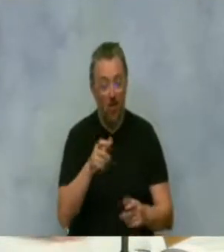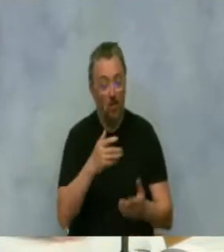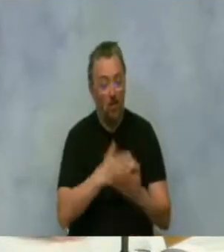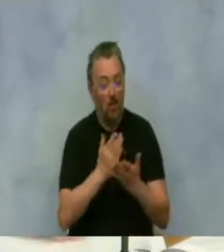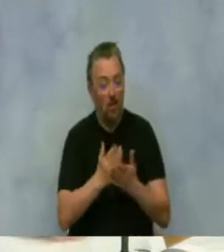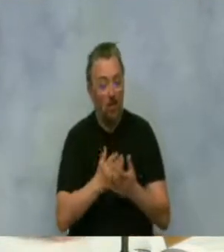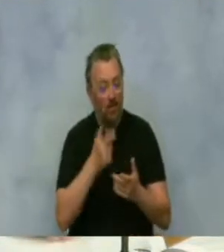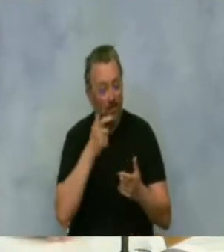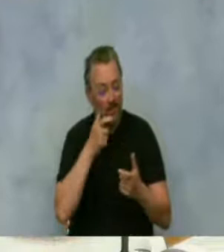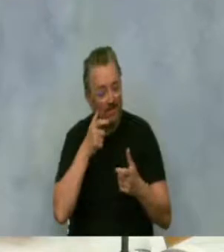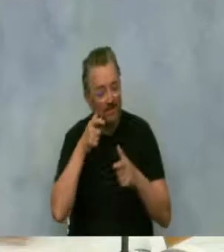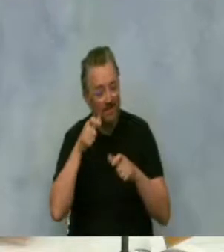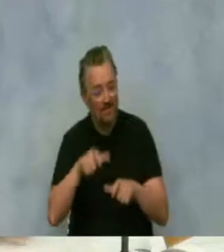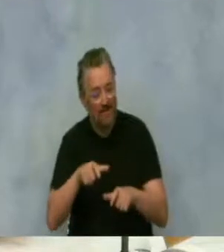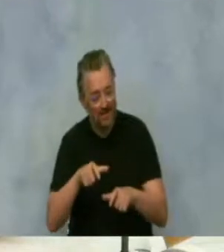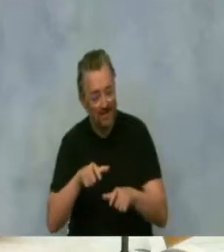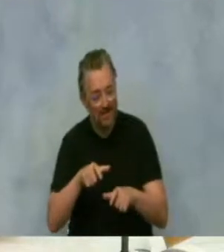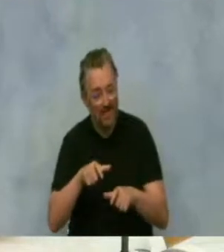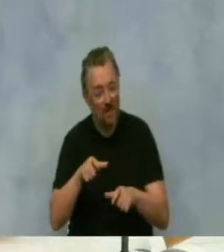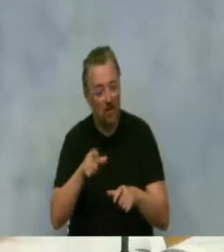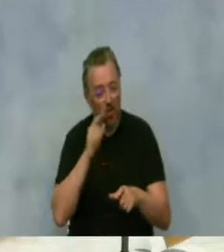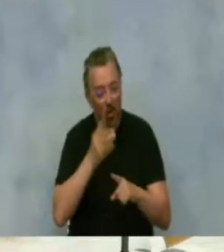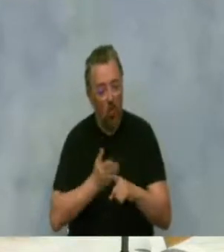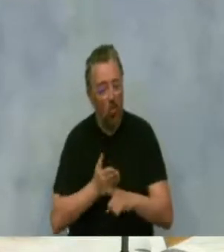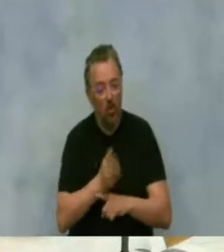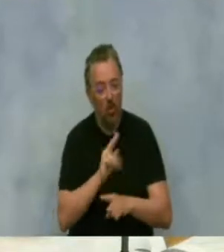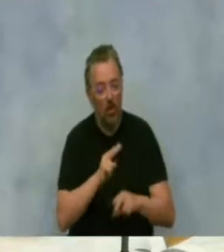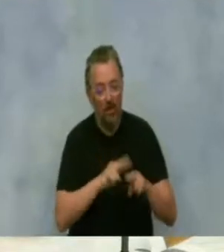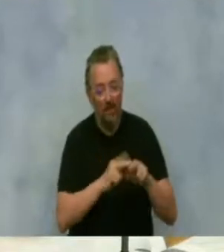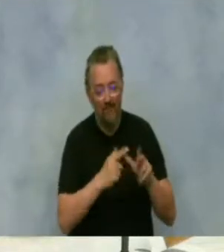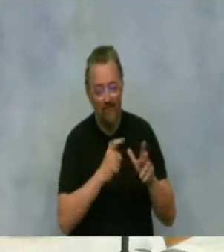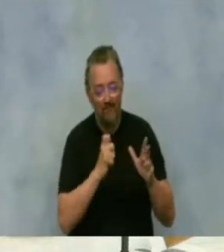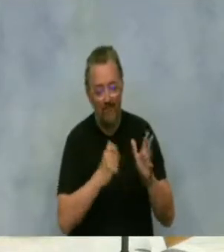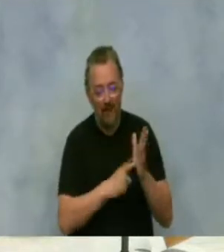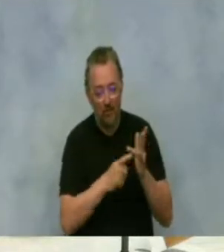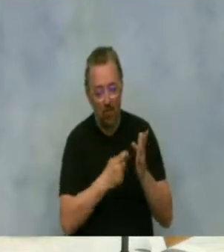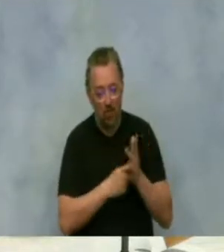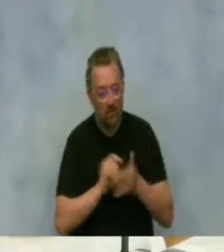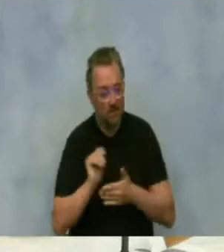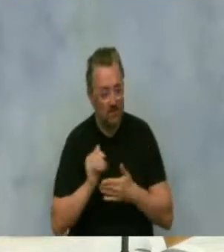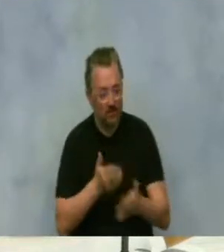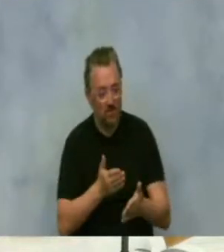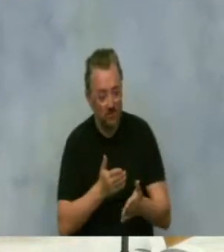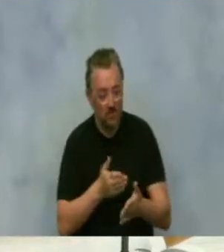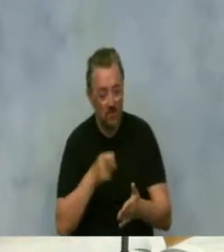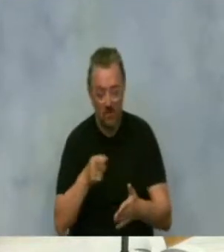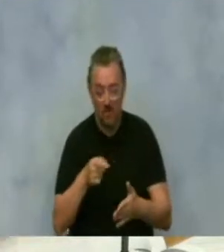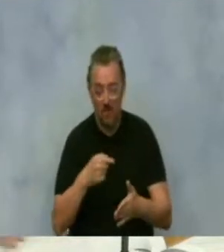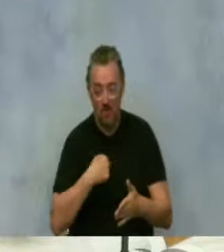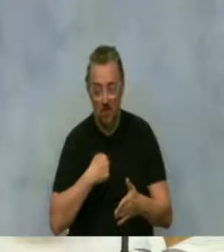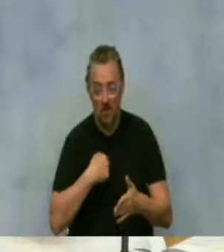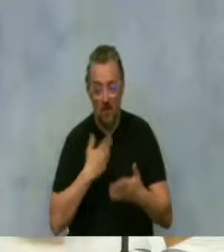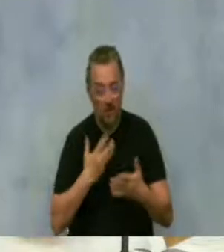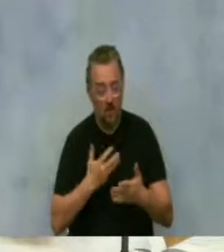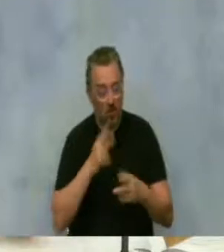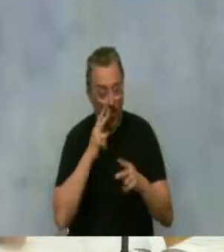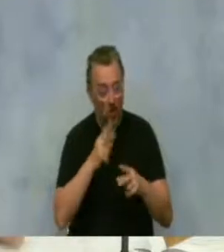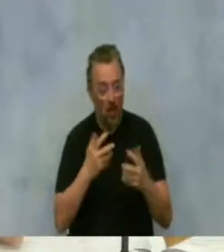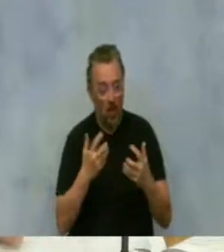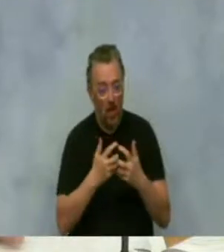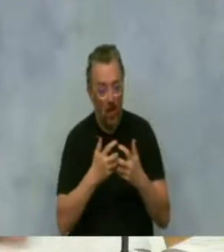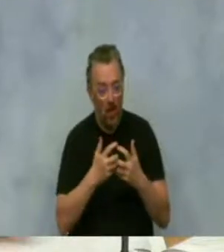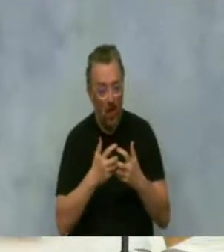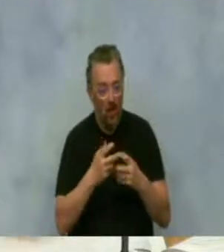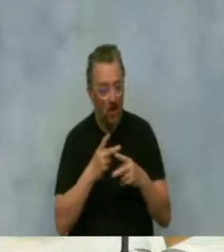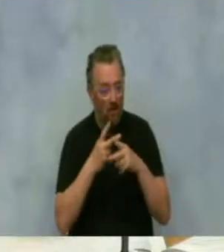consultancy because they're part of our factoring service. And we are, again, beginning to look at how factoring will